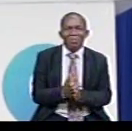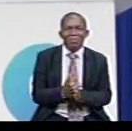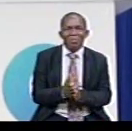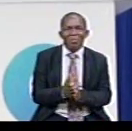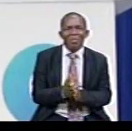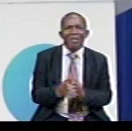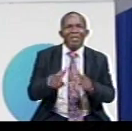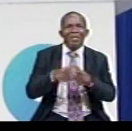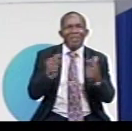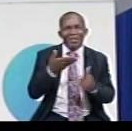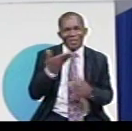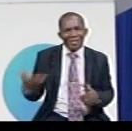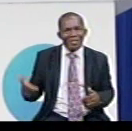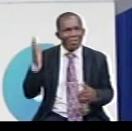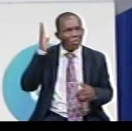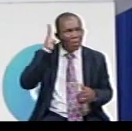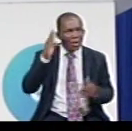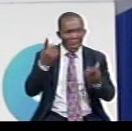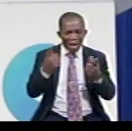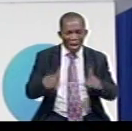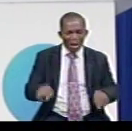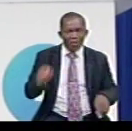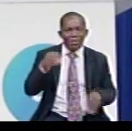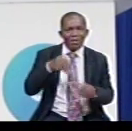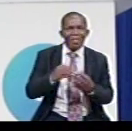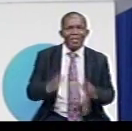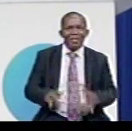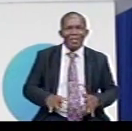Great things will happen in the lives of